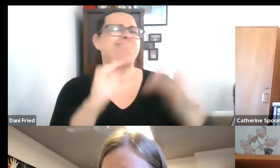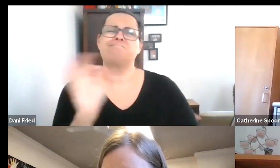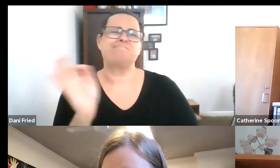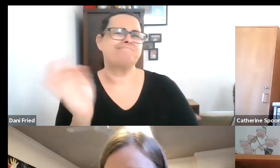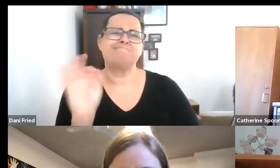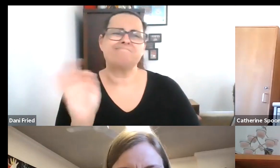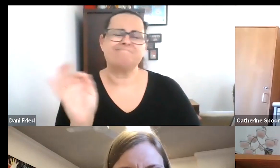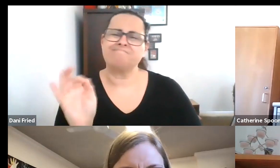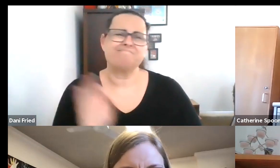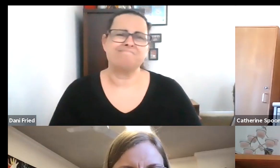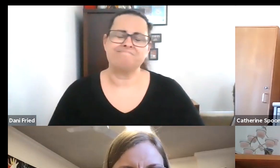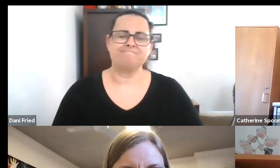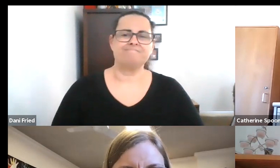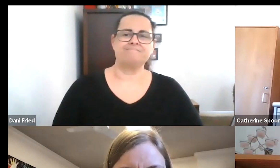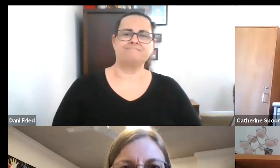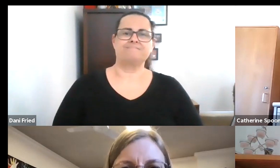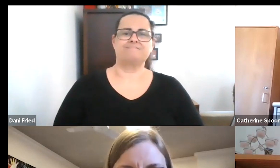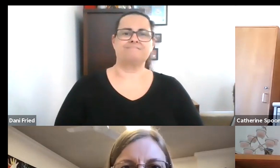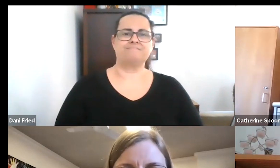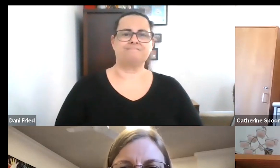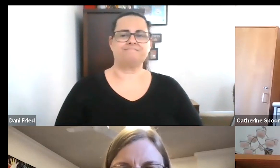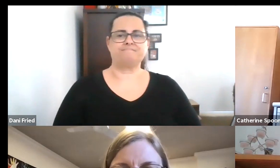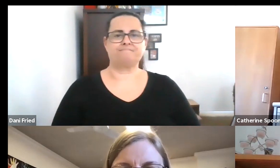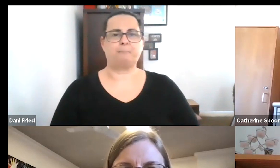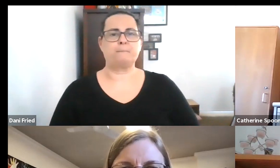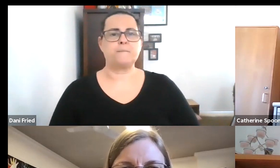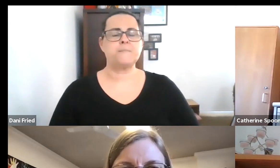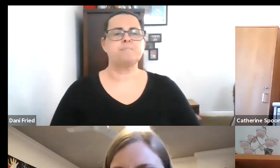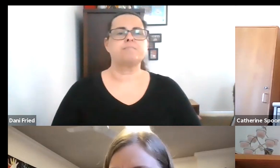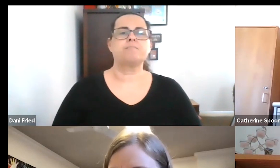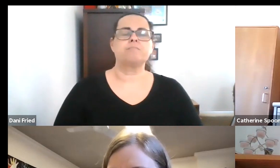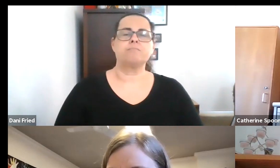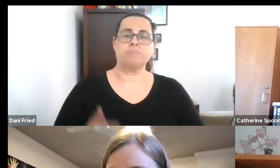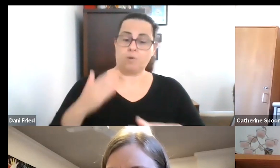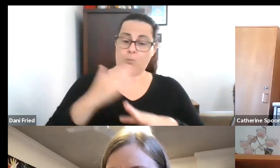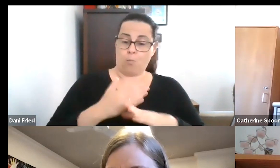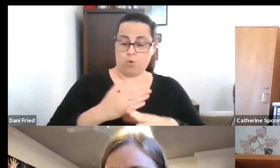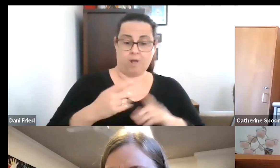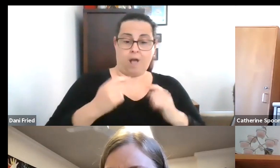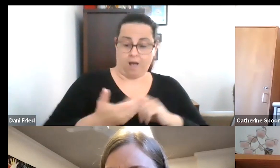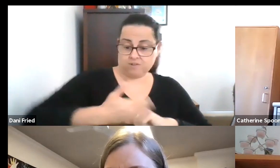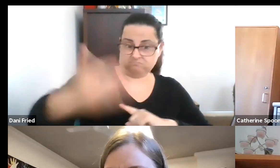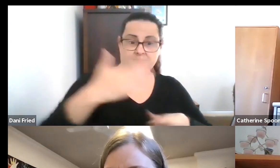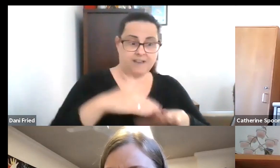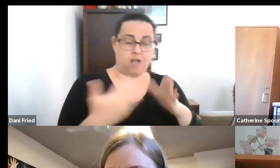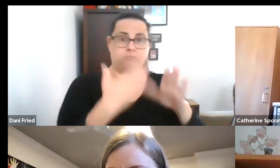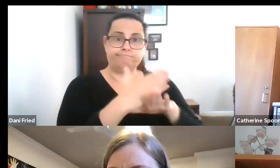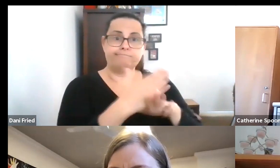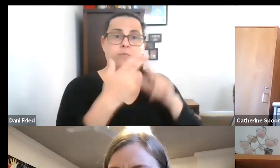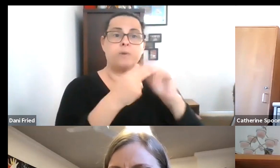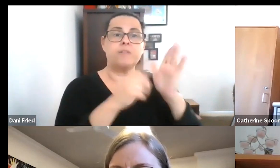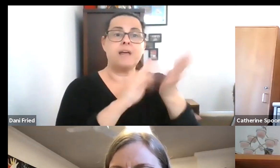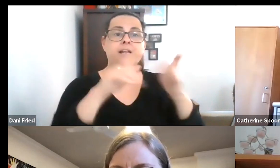It's probably the exception rather than the rule. And with the work we've done since with the LHDs on the electronic